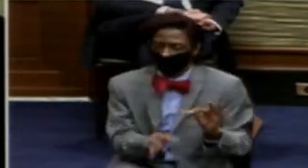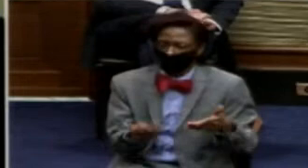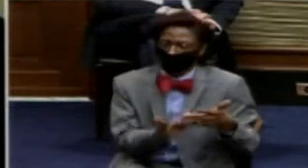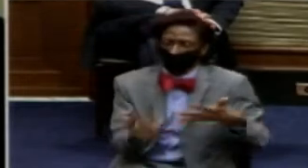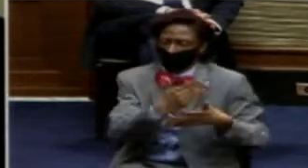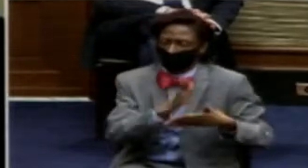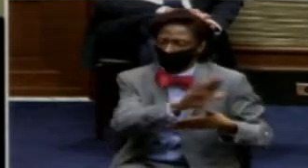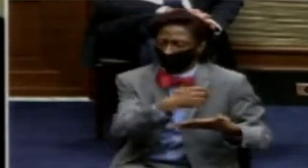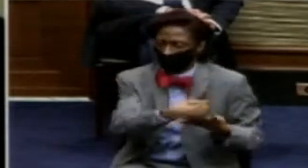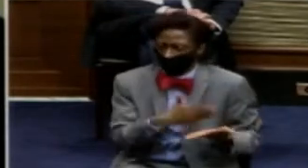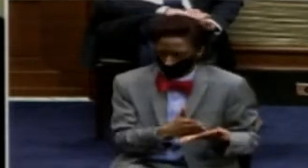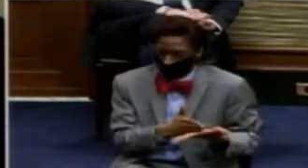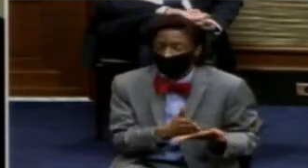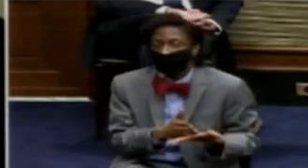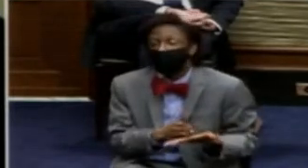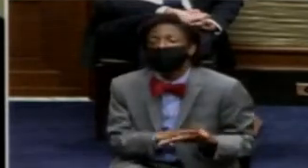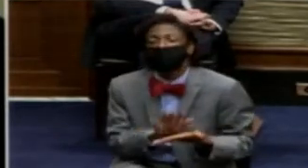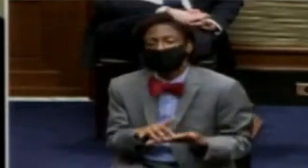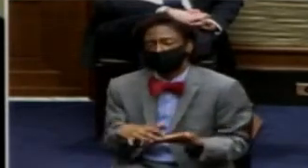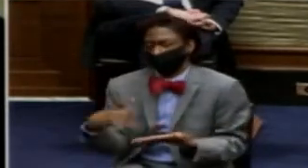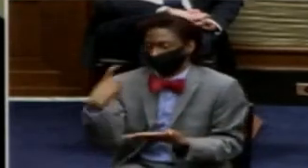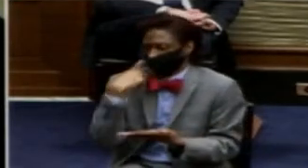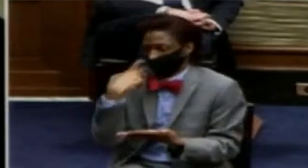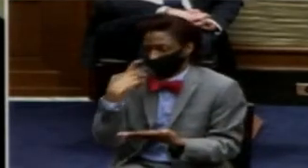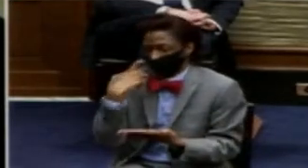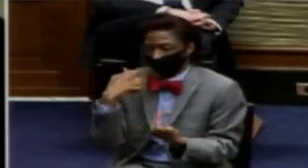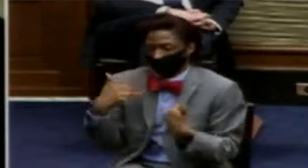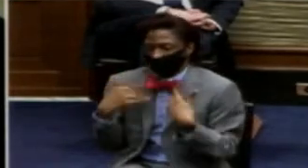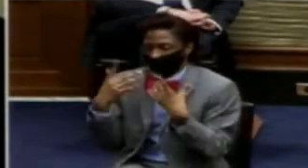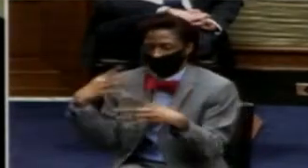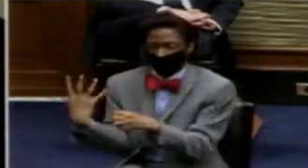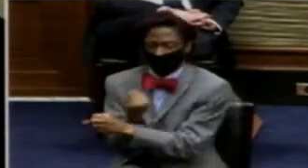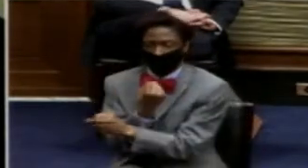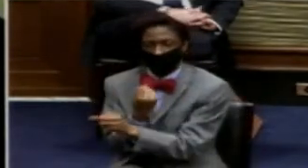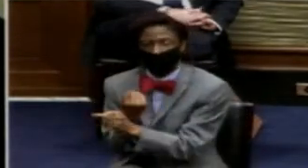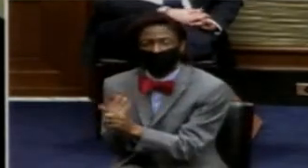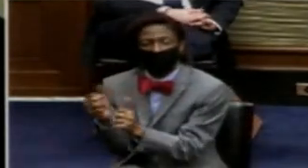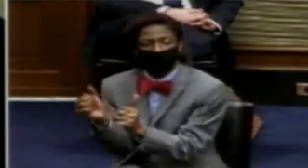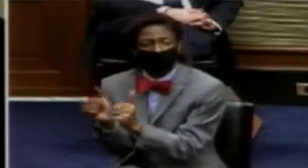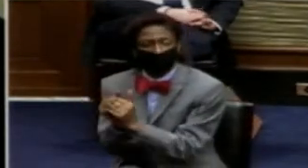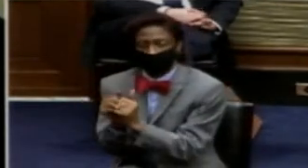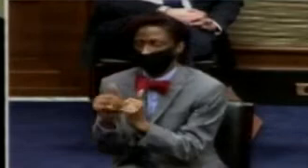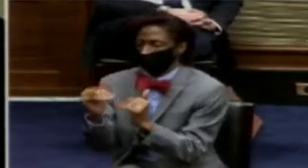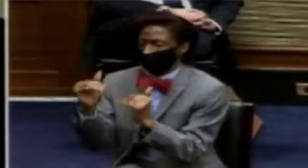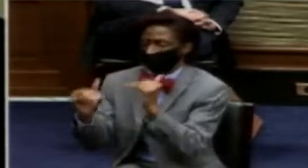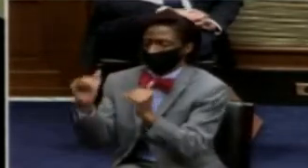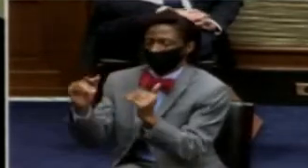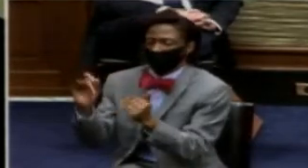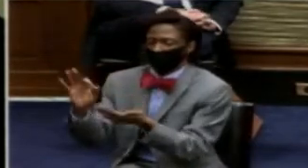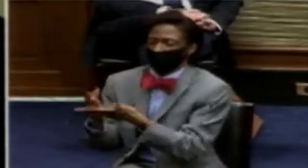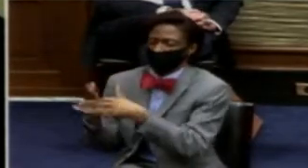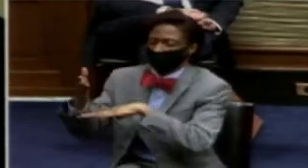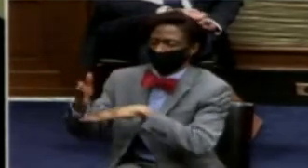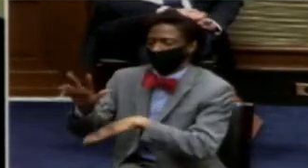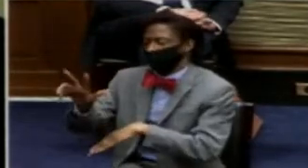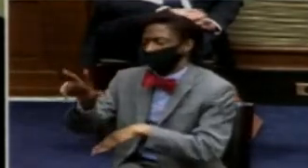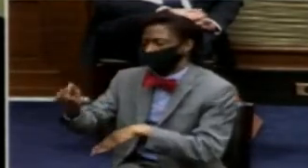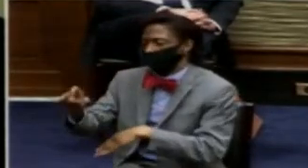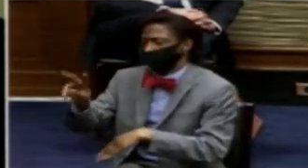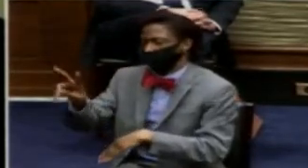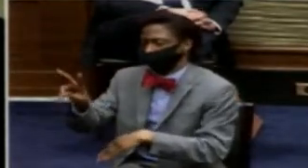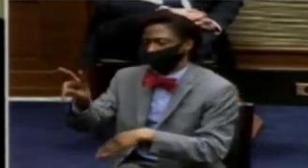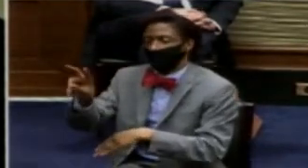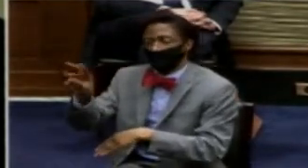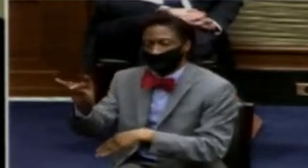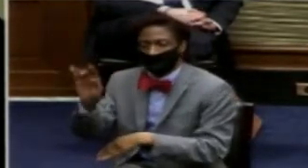of Columbia concluded its most recent fiscal year with a positive general fund balance of over $3.2 billion. The